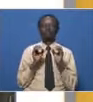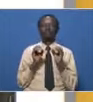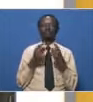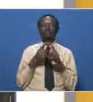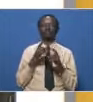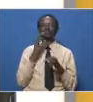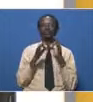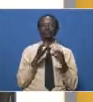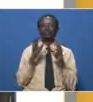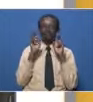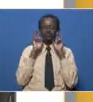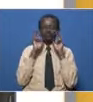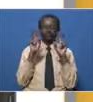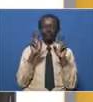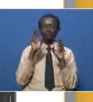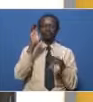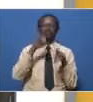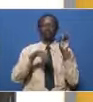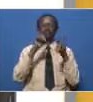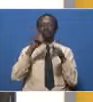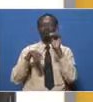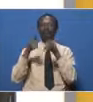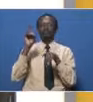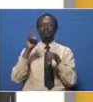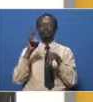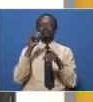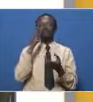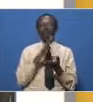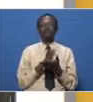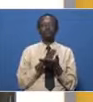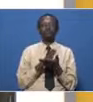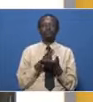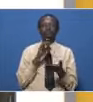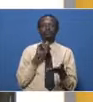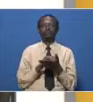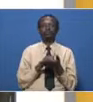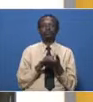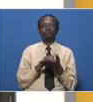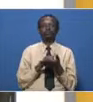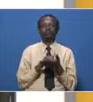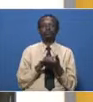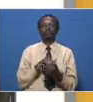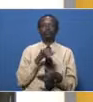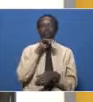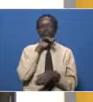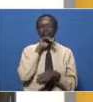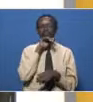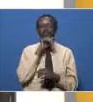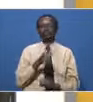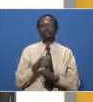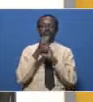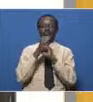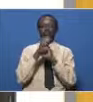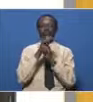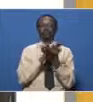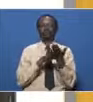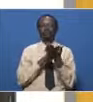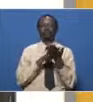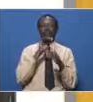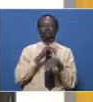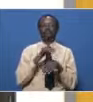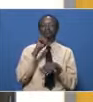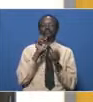at the other things that are on the cards, the reality is that if you look at Raila's support base in 2013, his